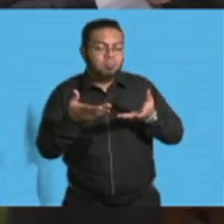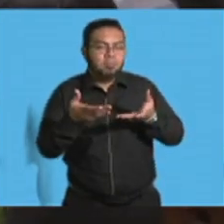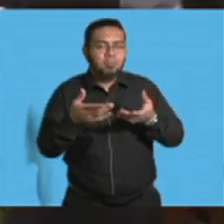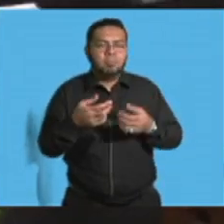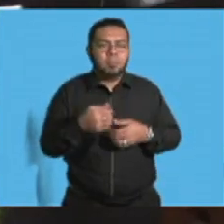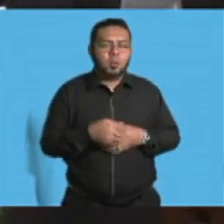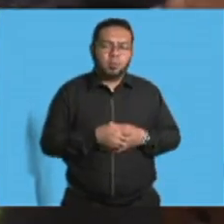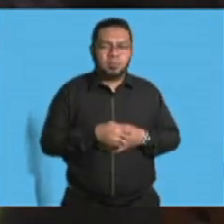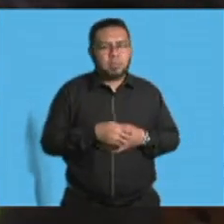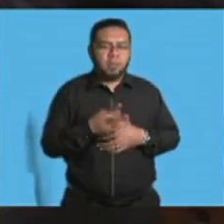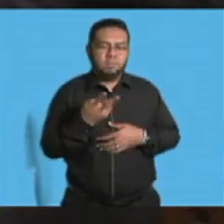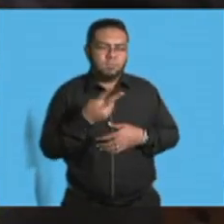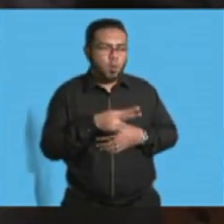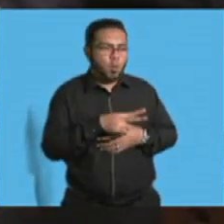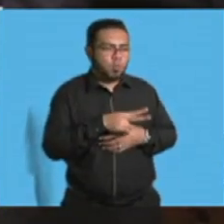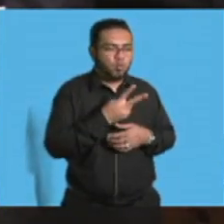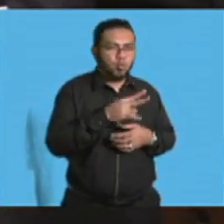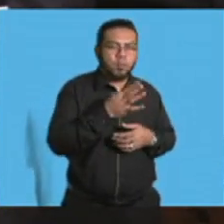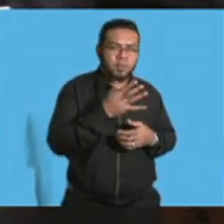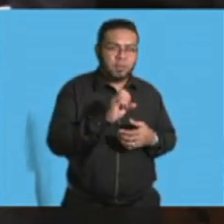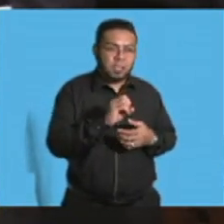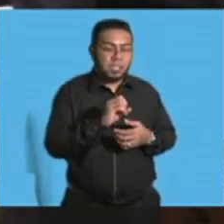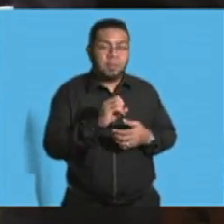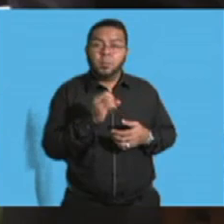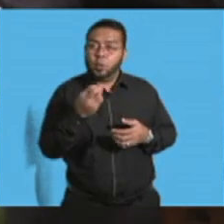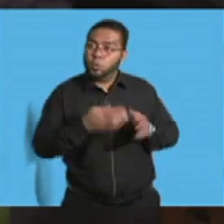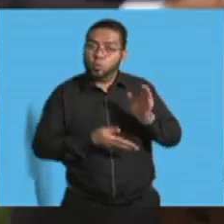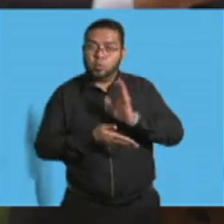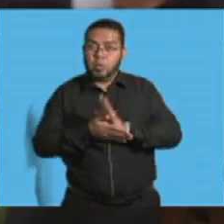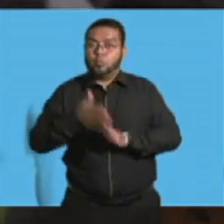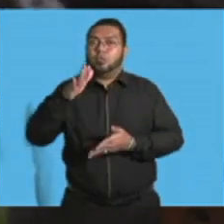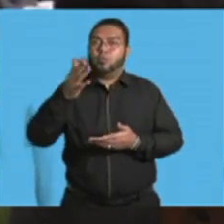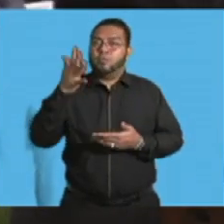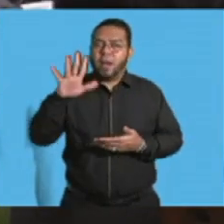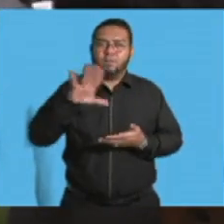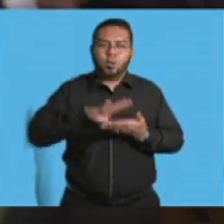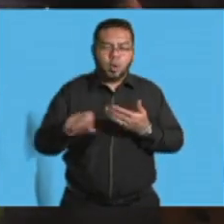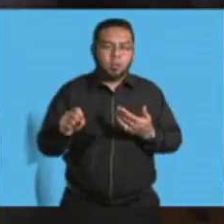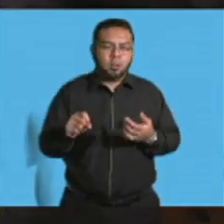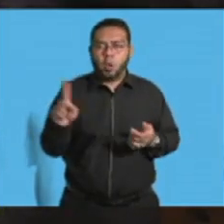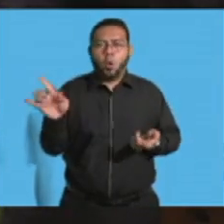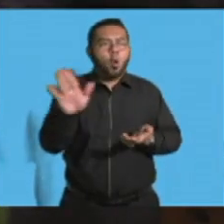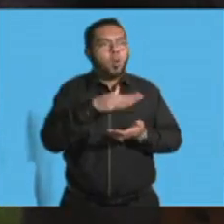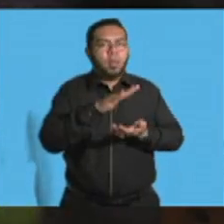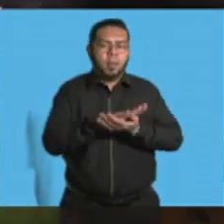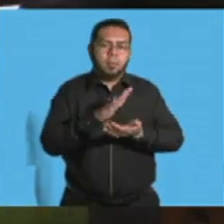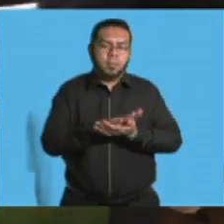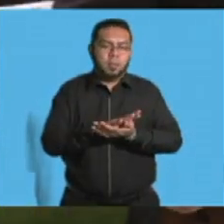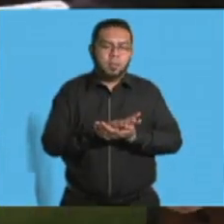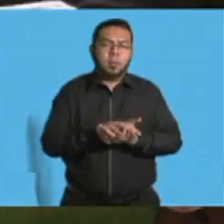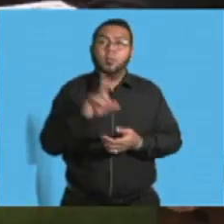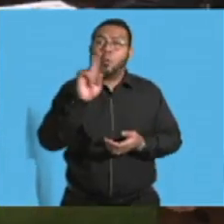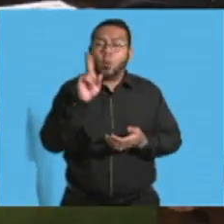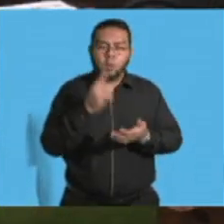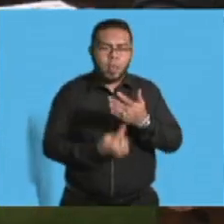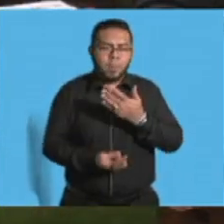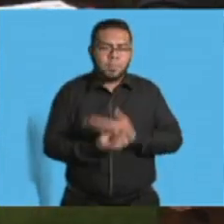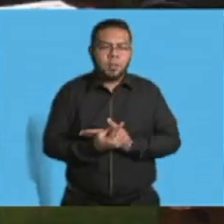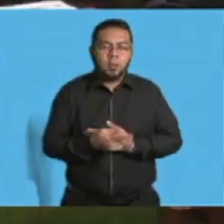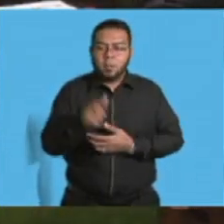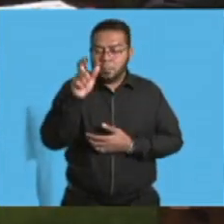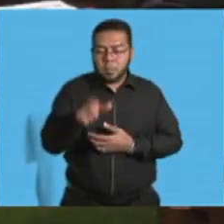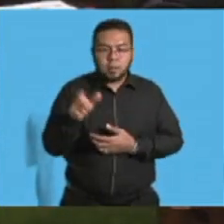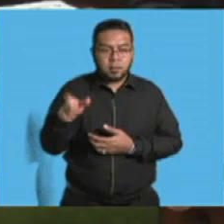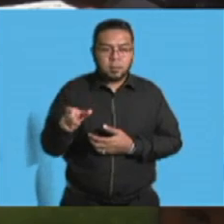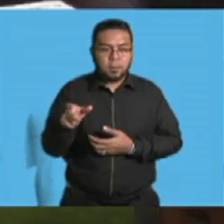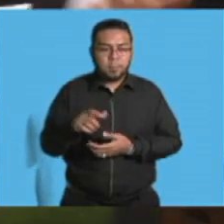moment to say $5, it's almost double. Now, okay, fine, you're all happy. Guess what will happen to the person whose minimum